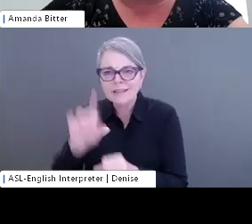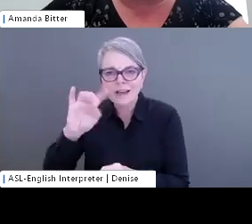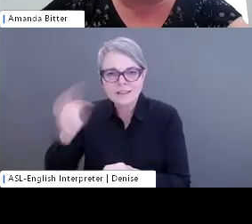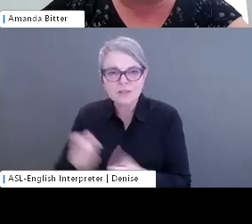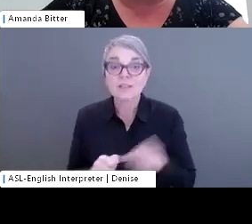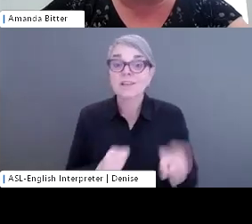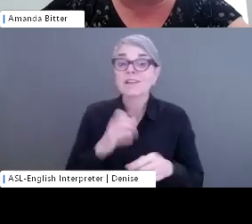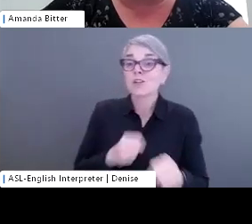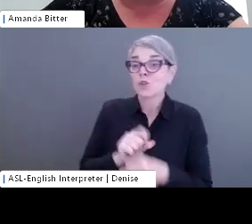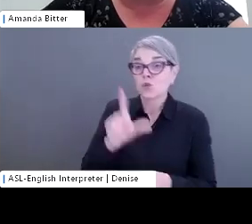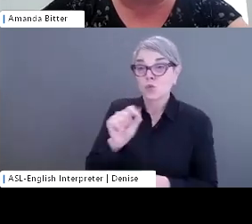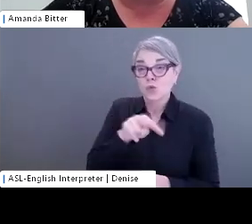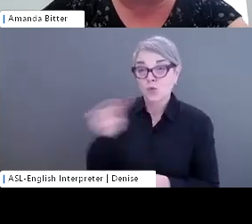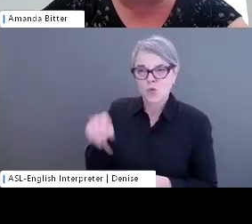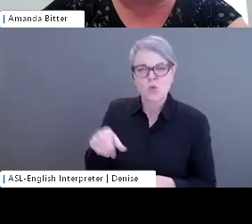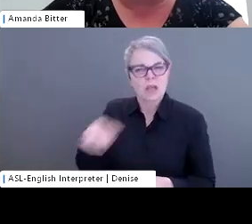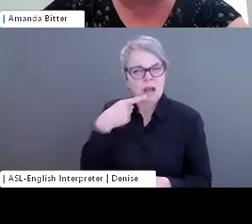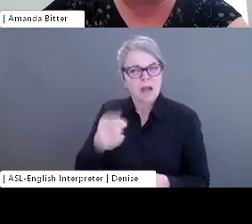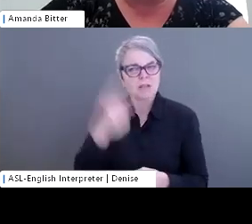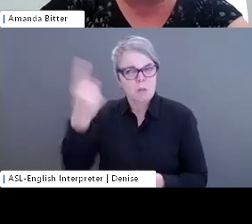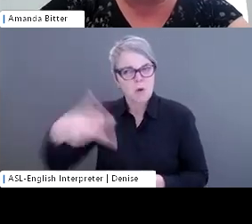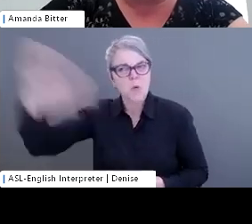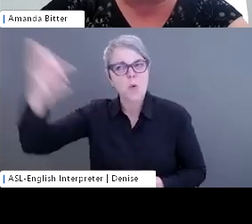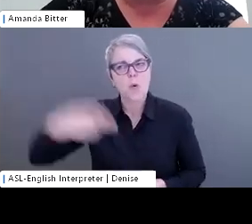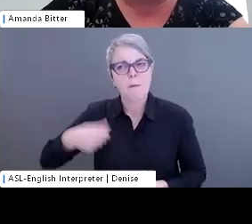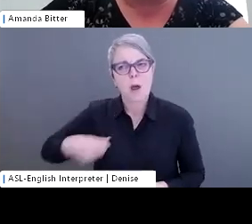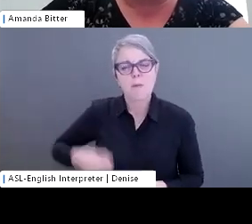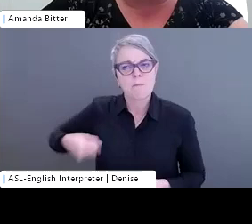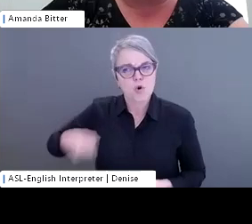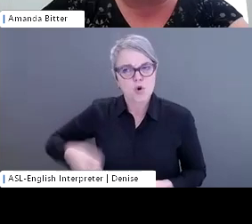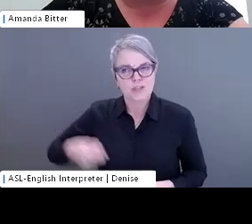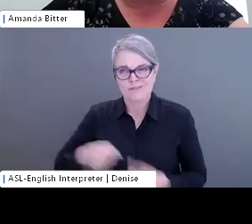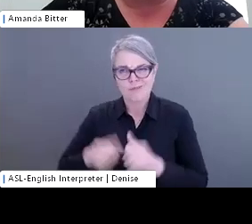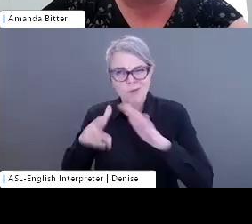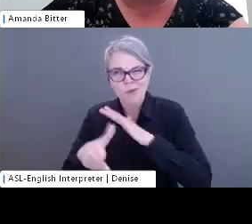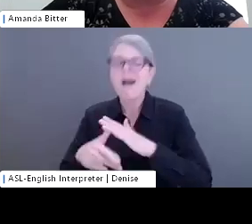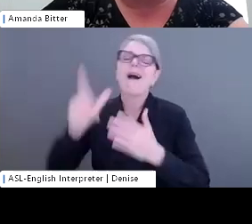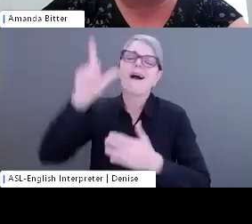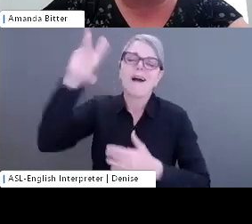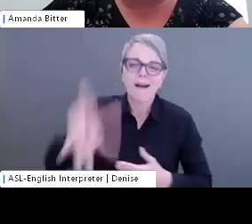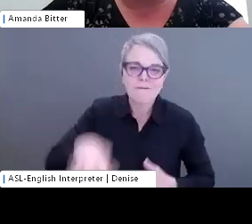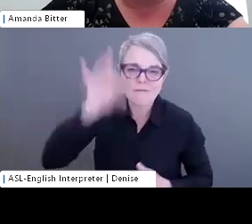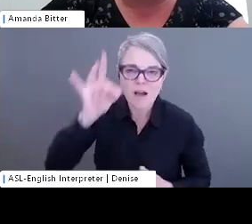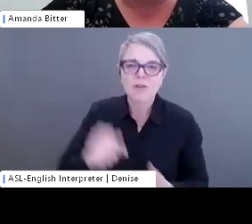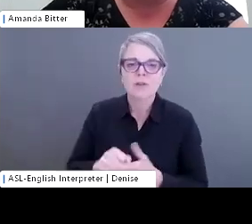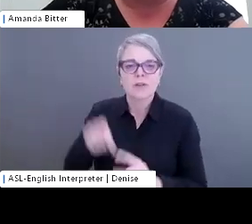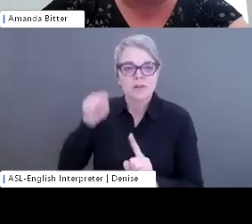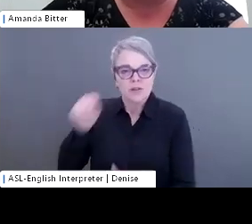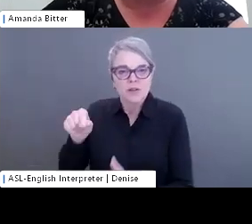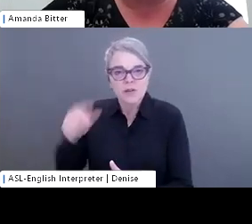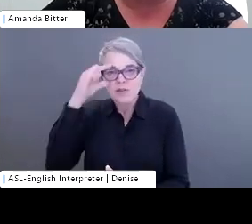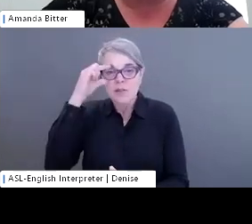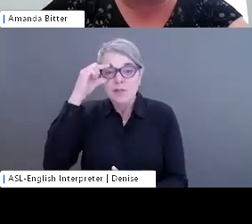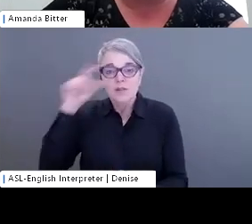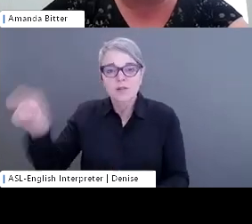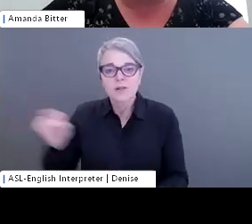purse from the garage, but then she located her purse a few days later. Peter was advised to seek medical opinion for both parents. So nothing criminal here,